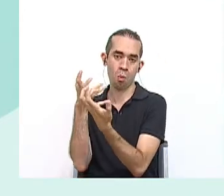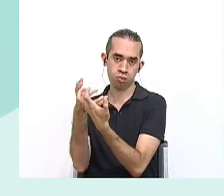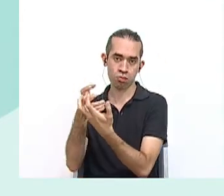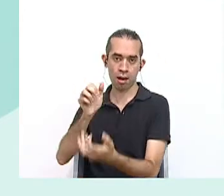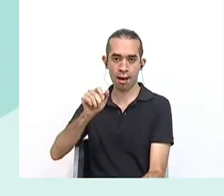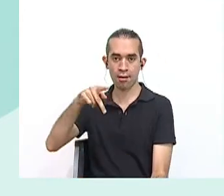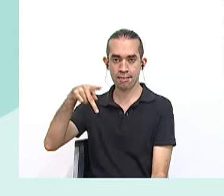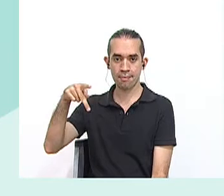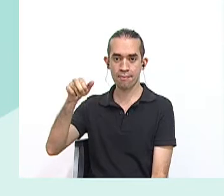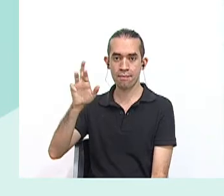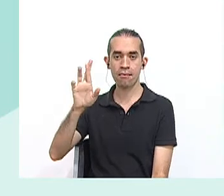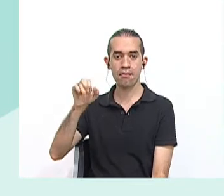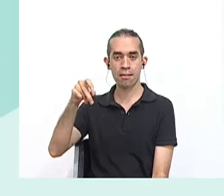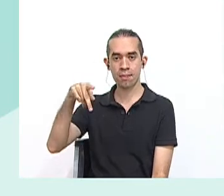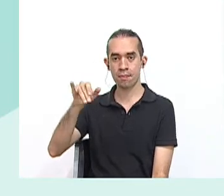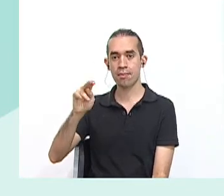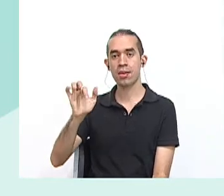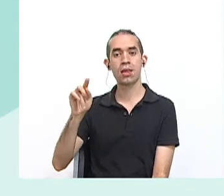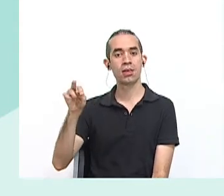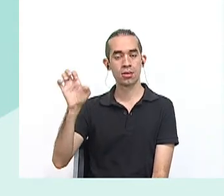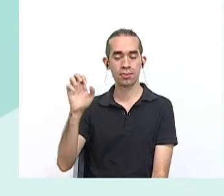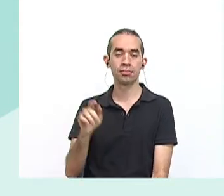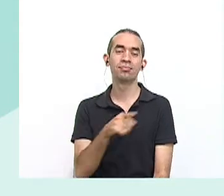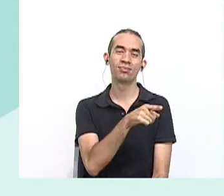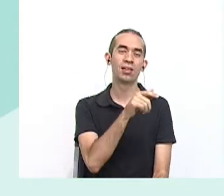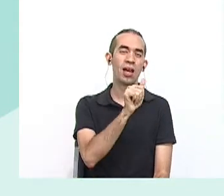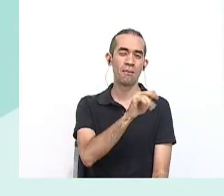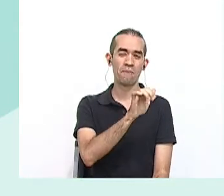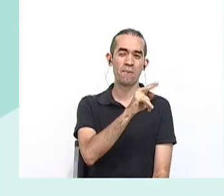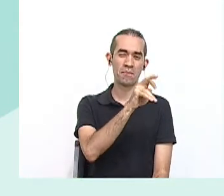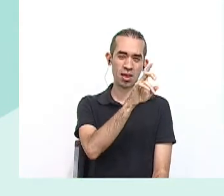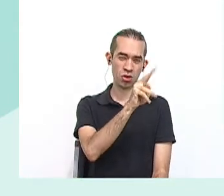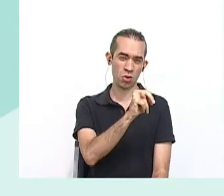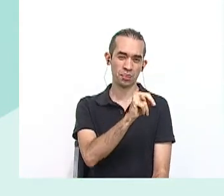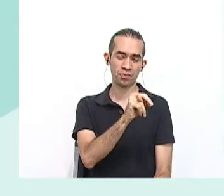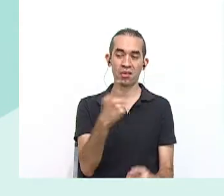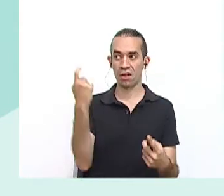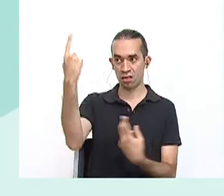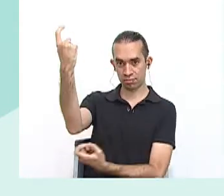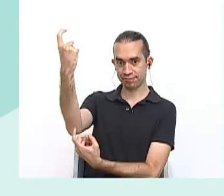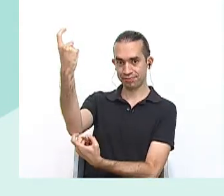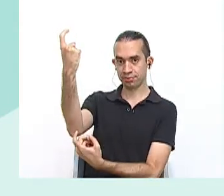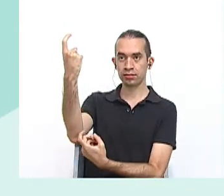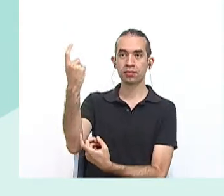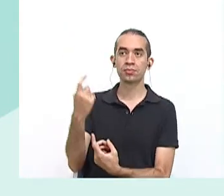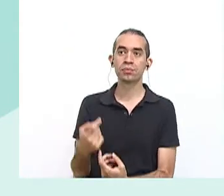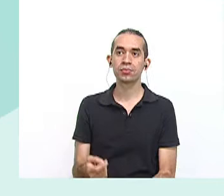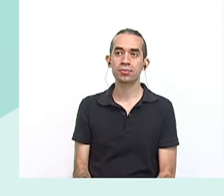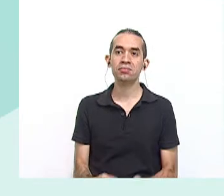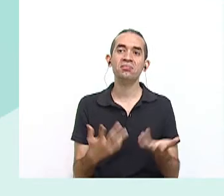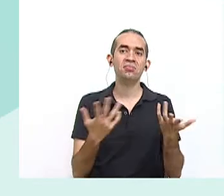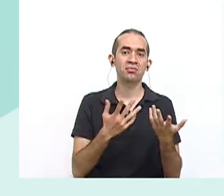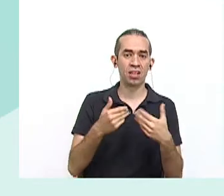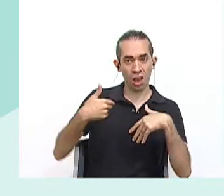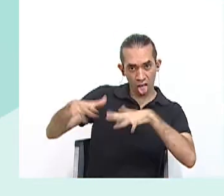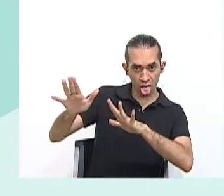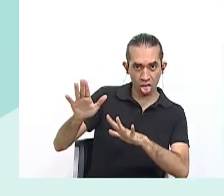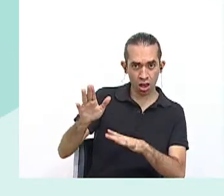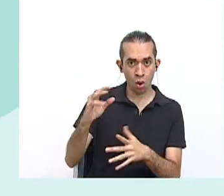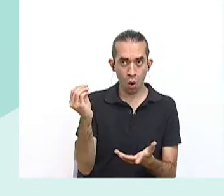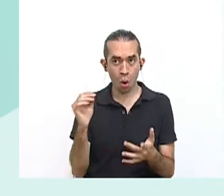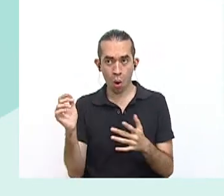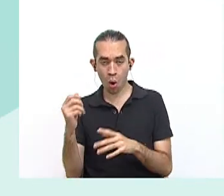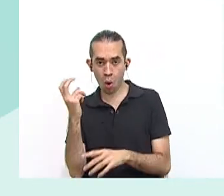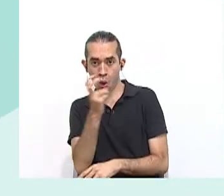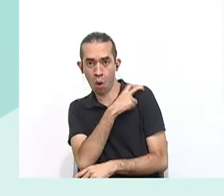next word is to abandon. Now we have only two options left. To abandon. Is it to leave or an